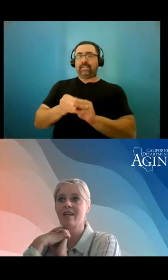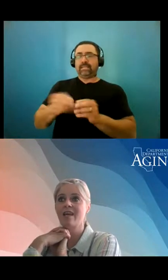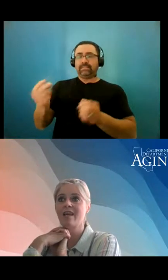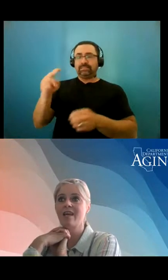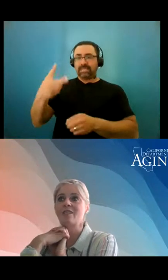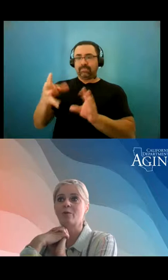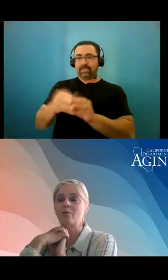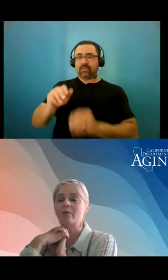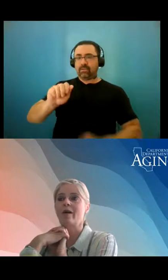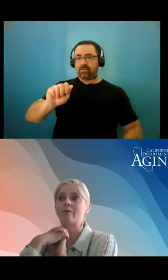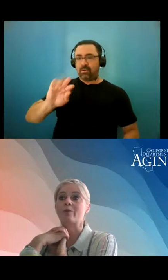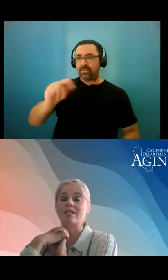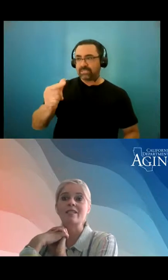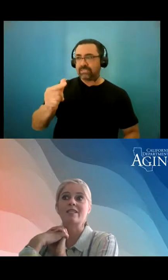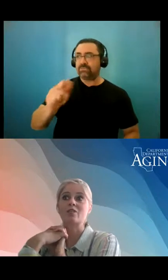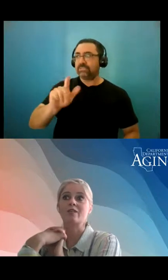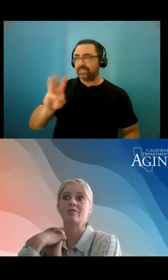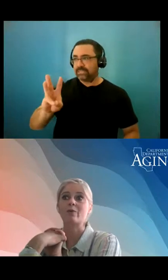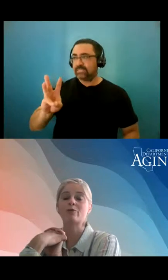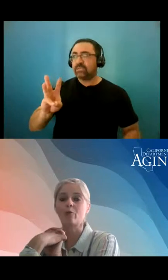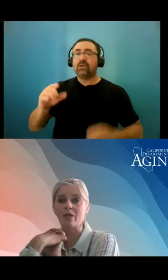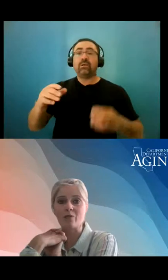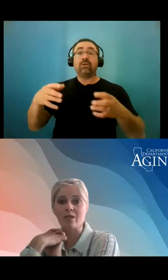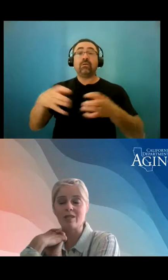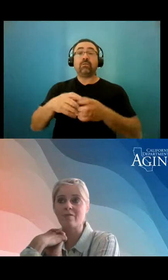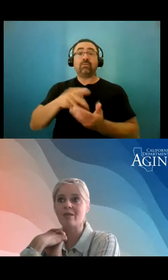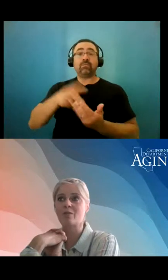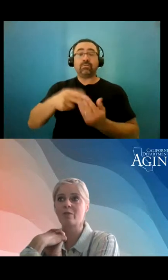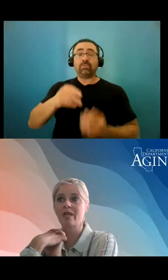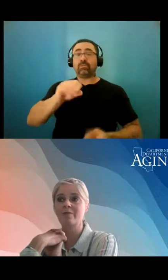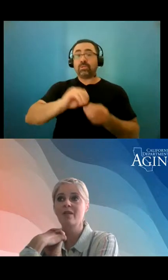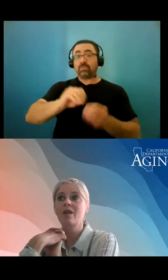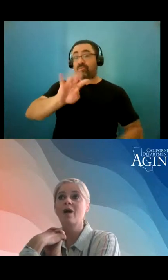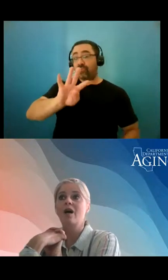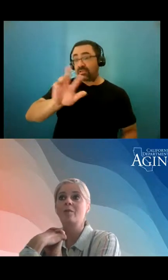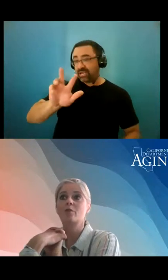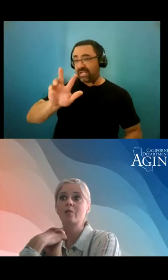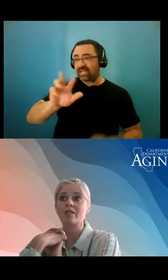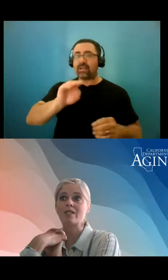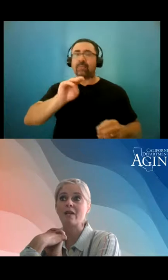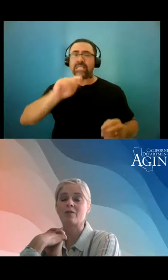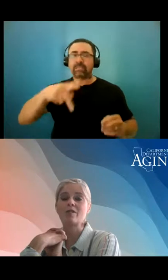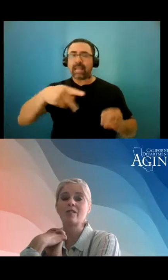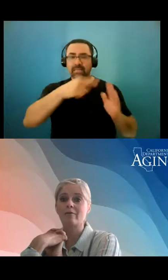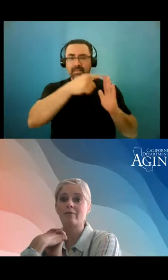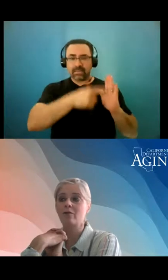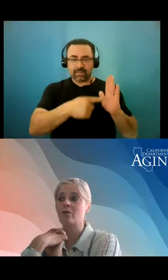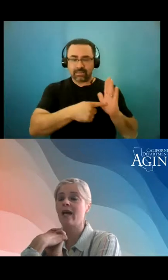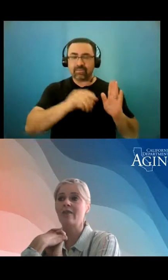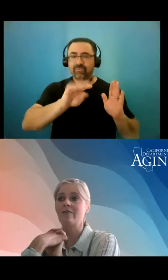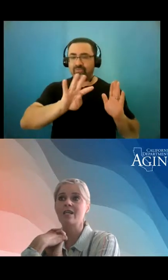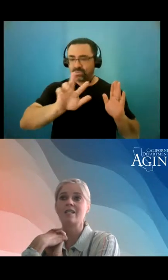26th. This group represents initiative number 43 in the master plan. It truly brings together